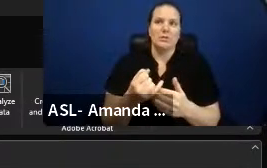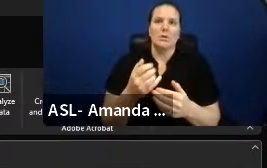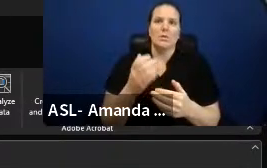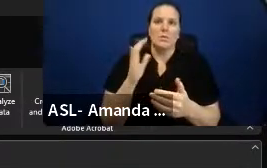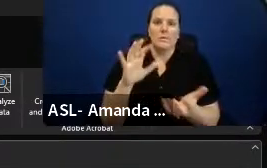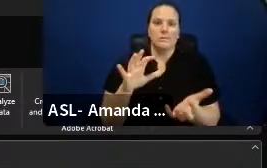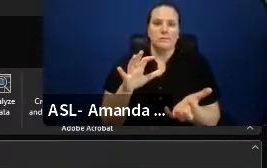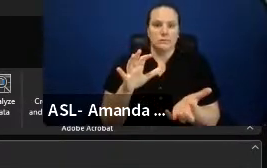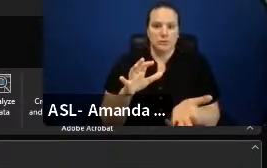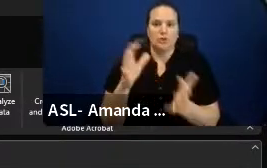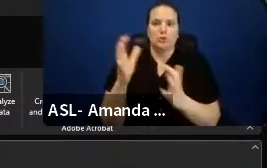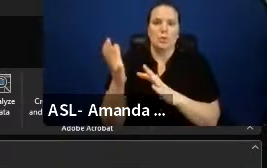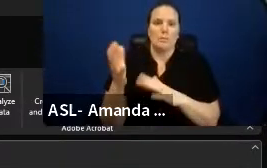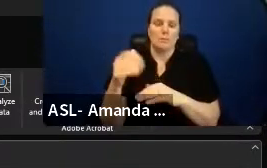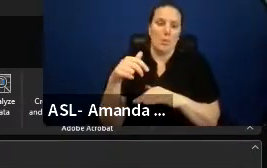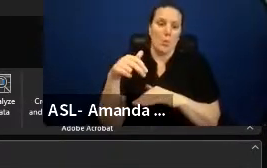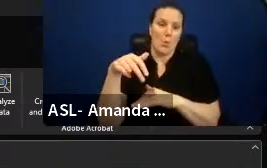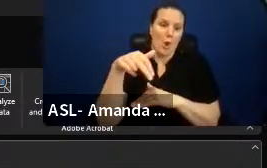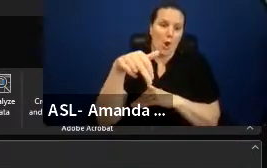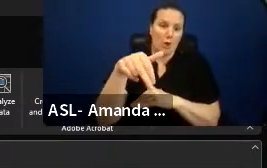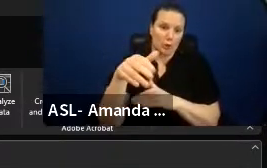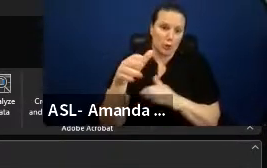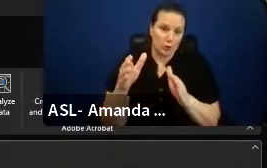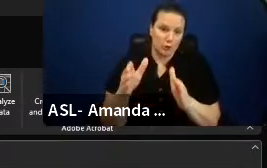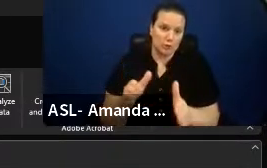disrupt walkers